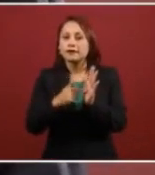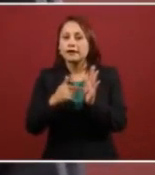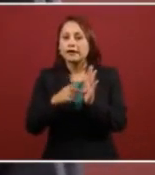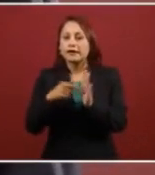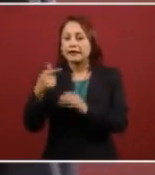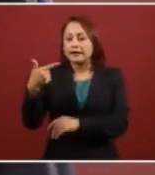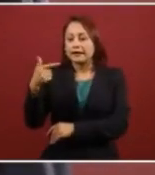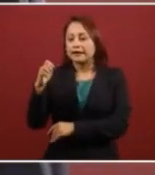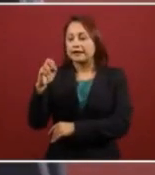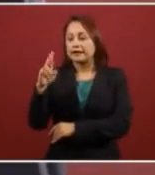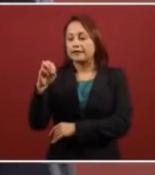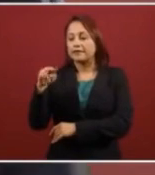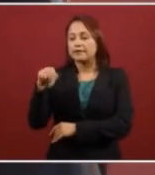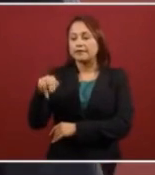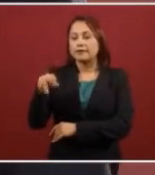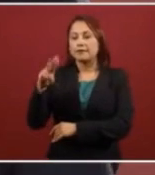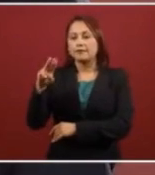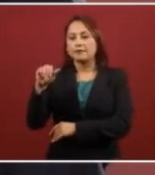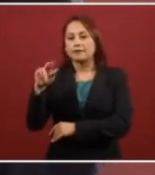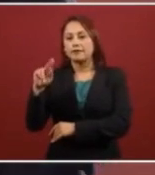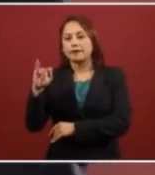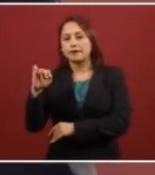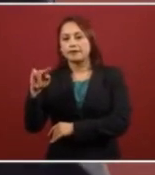Germán Martínez wrote? Pues